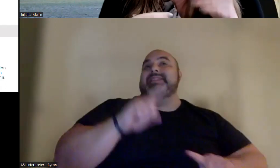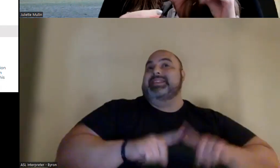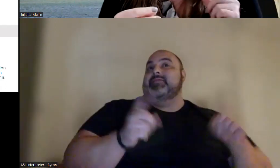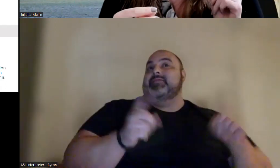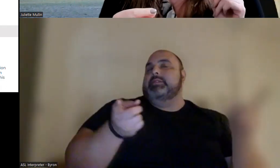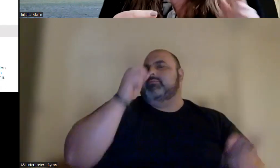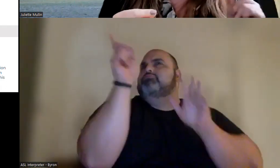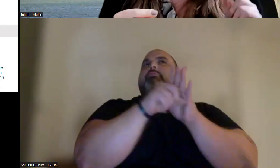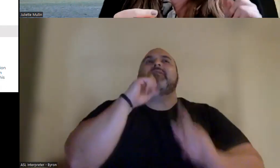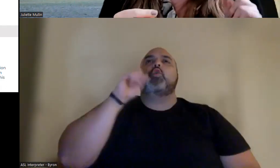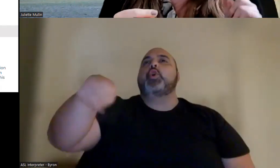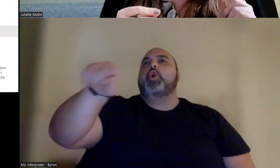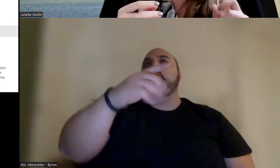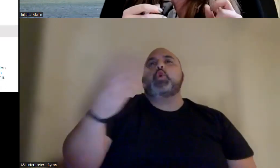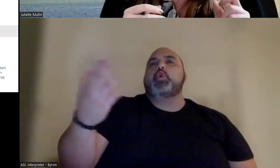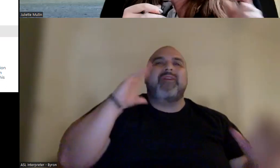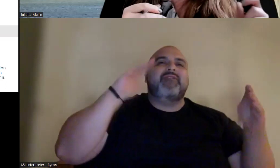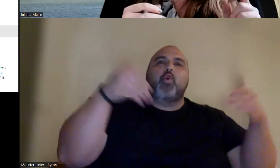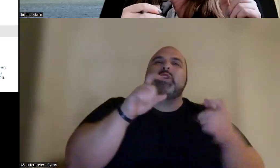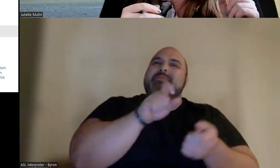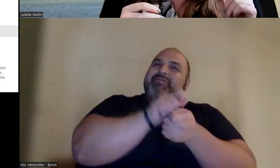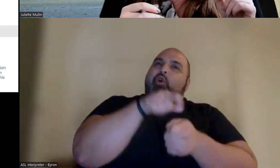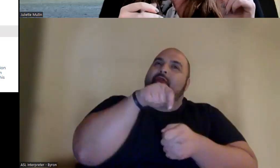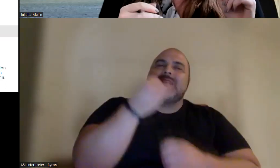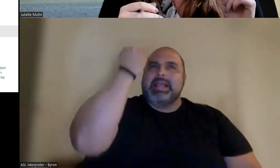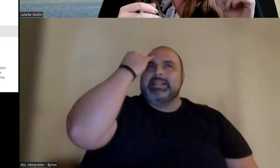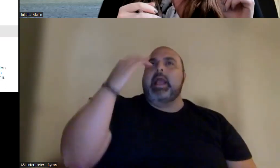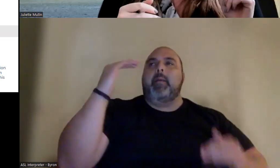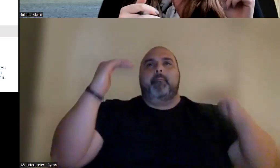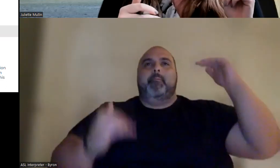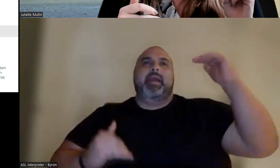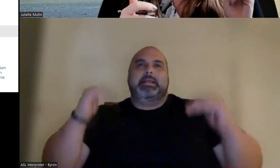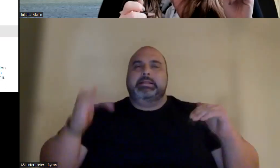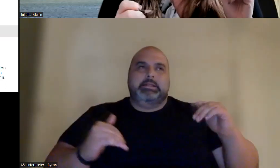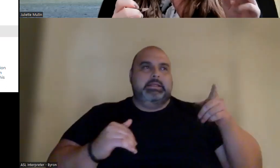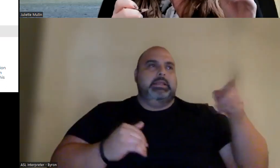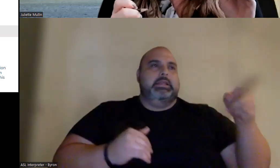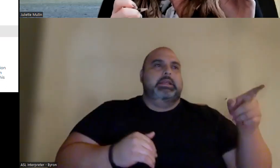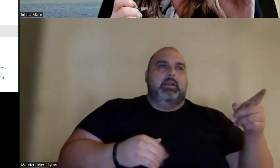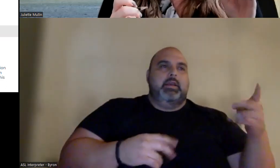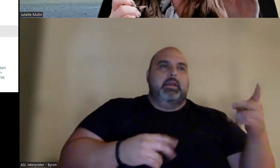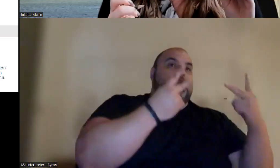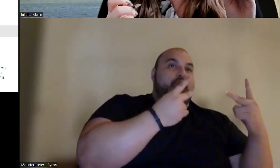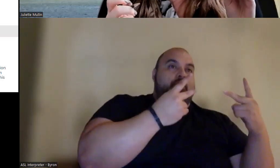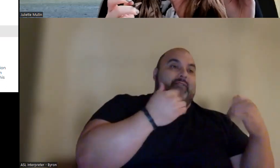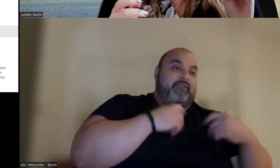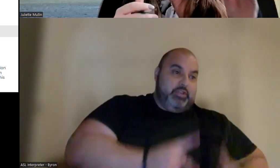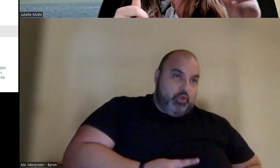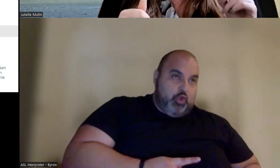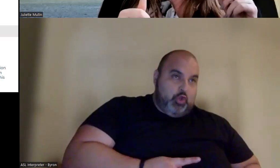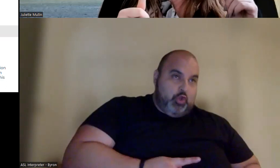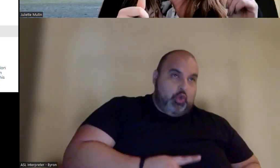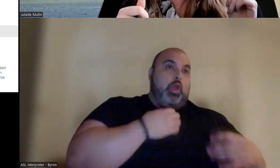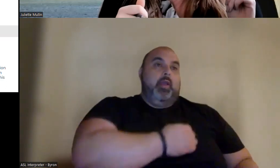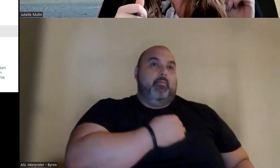but focus specifically on this idea of balancing the physical, emotional,